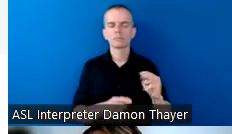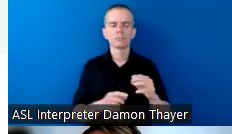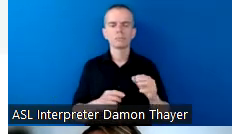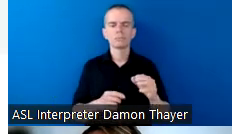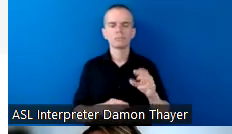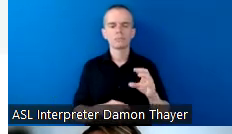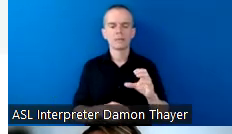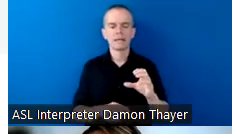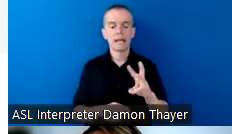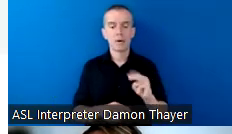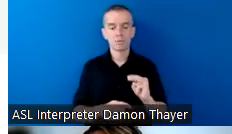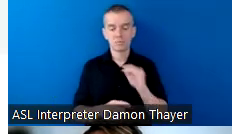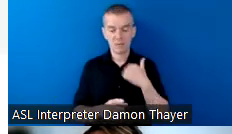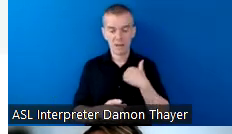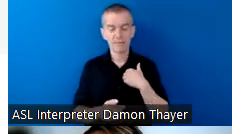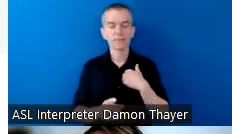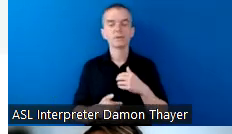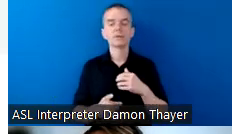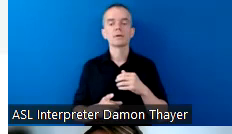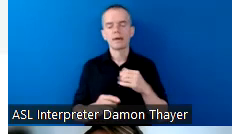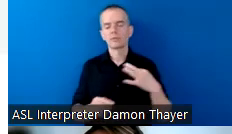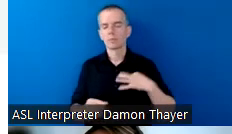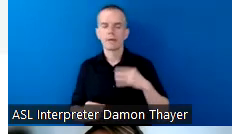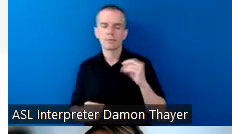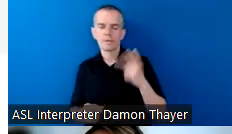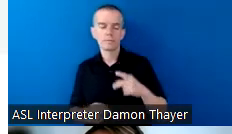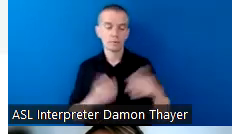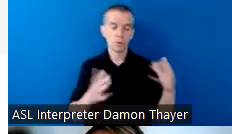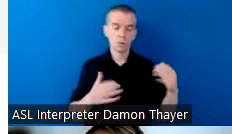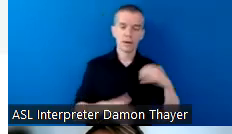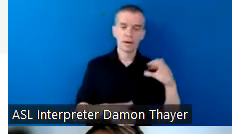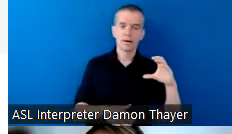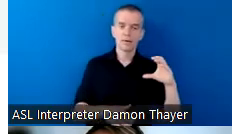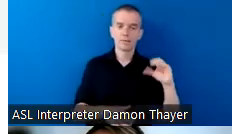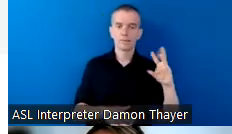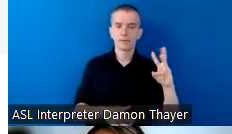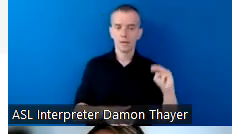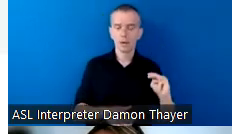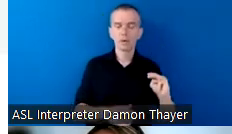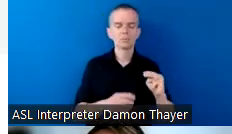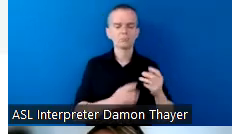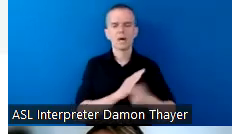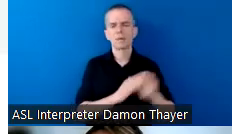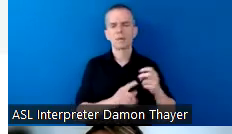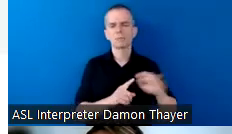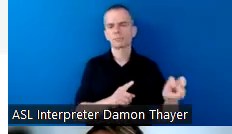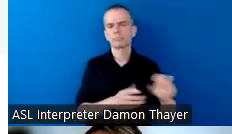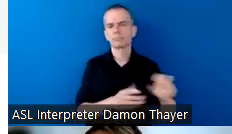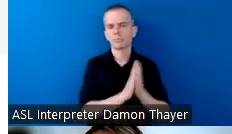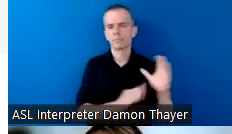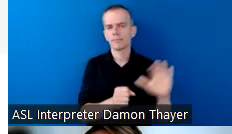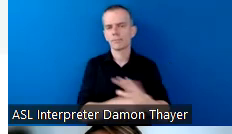CAWM, they would need to apply for OHP in order to be eligible for that. And of course, they would have to meet all